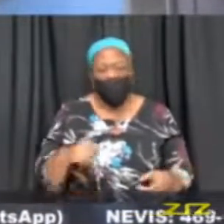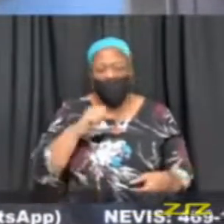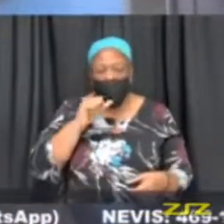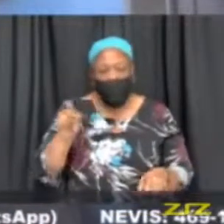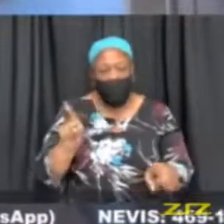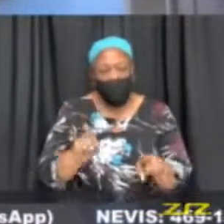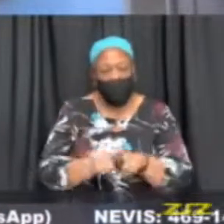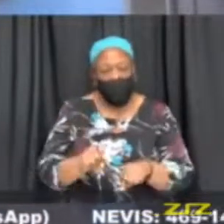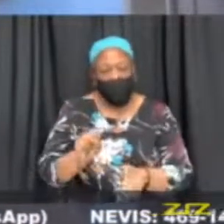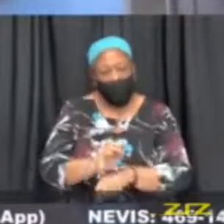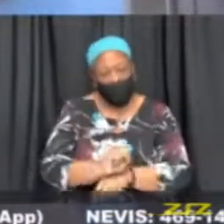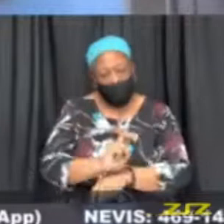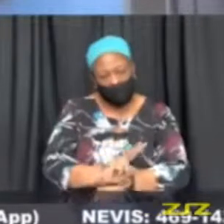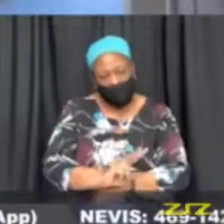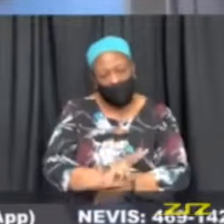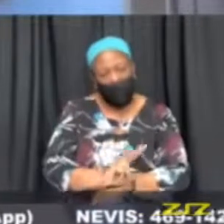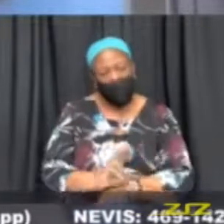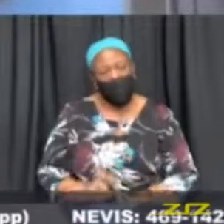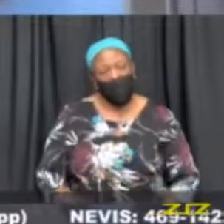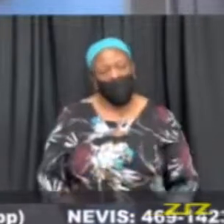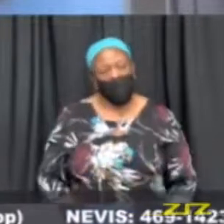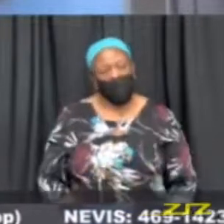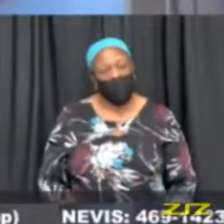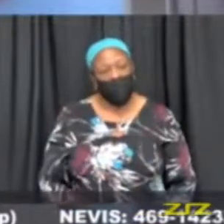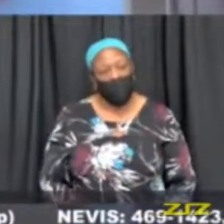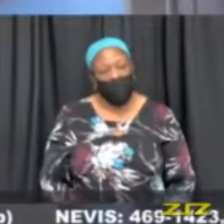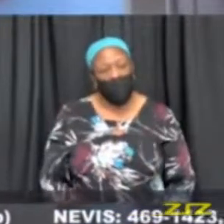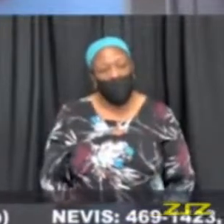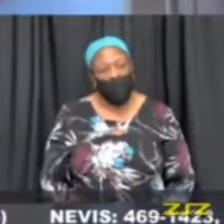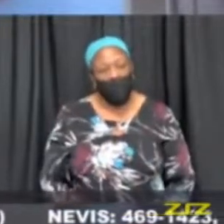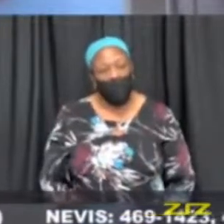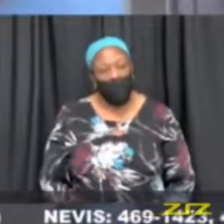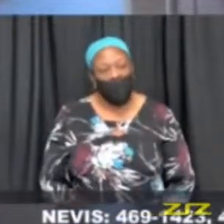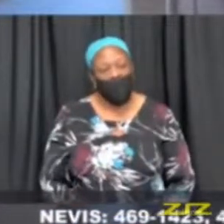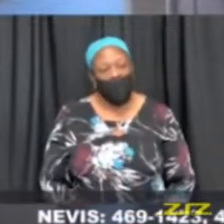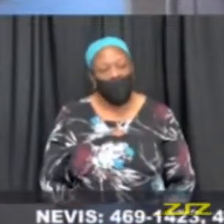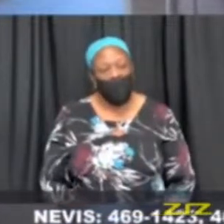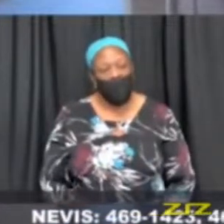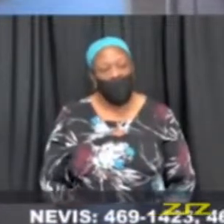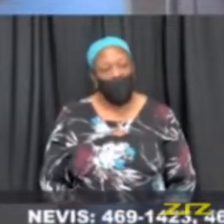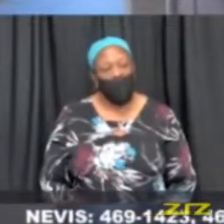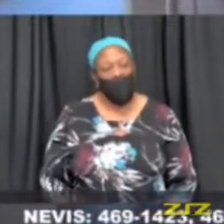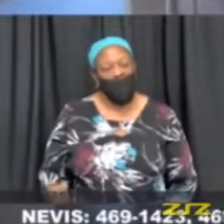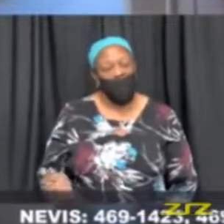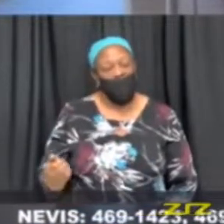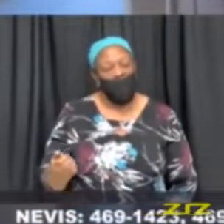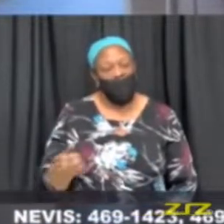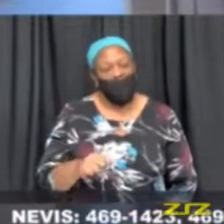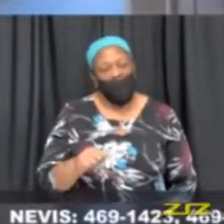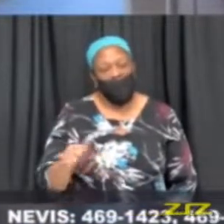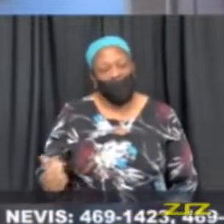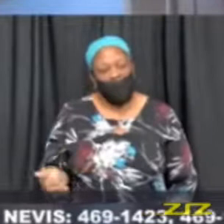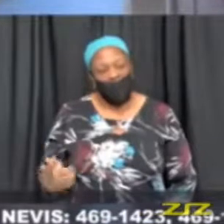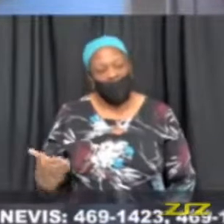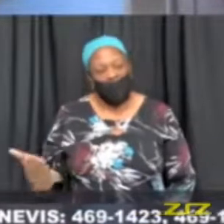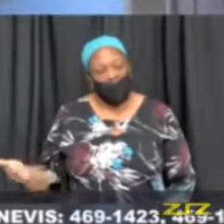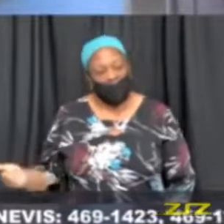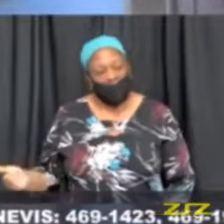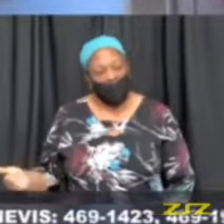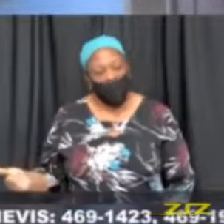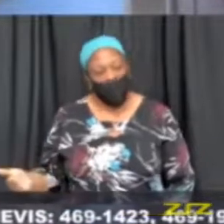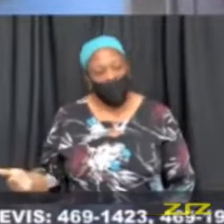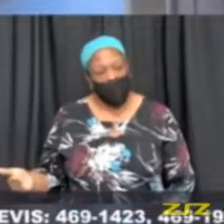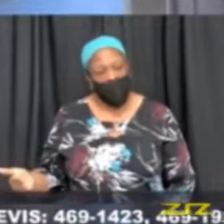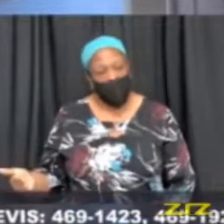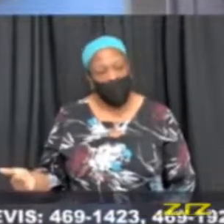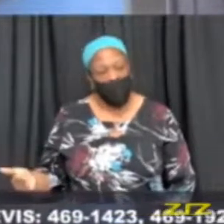So the other thing is seismicity wise, I think we need to kind of